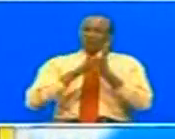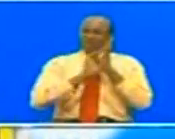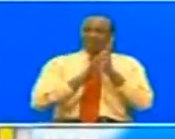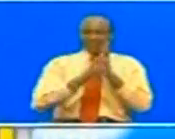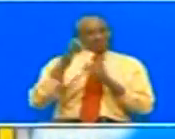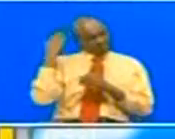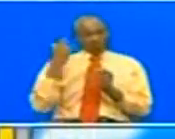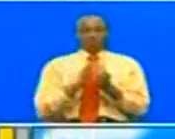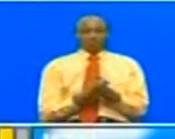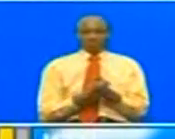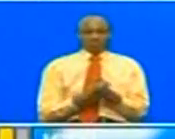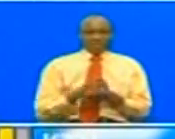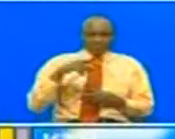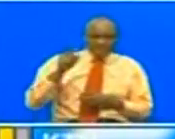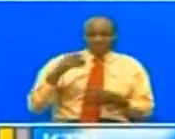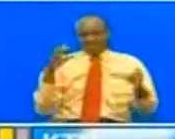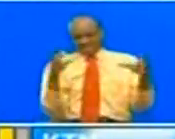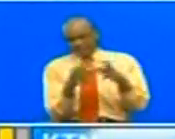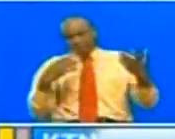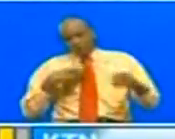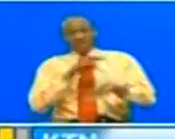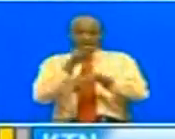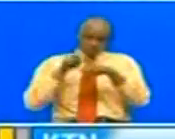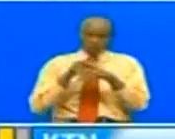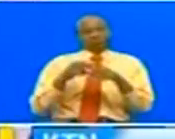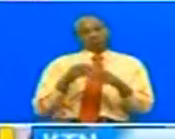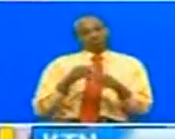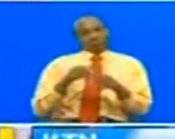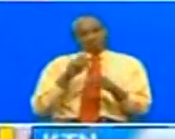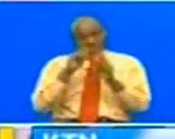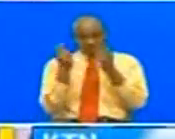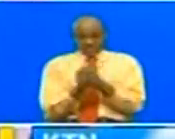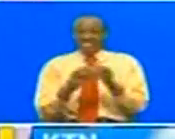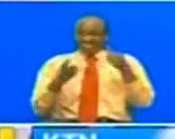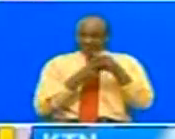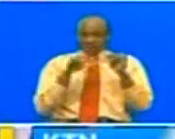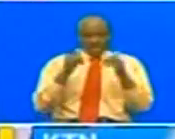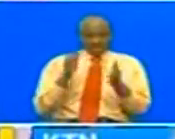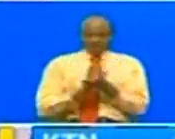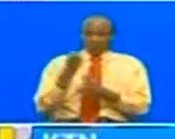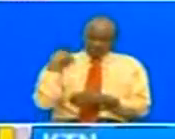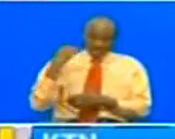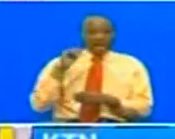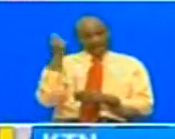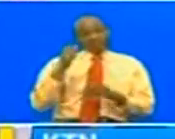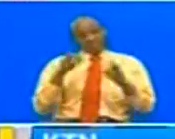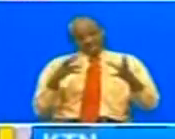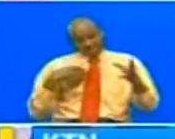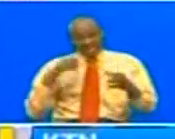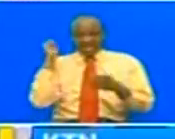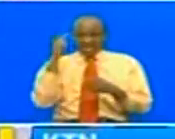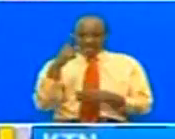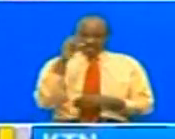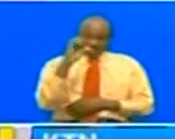their heydays, either at club or national assignments. The seven players, former Harambee Stars and Kenya Breweries winger